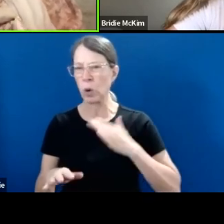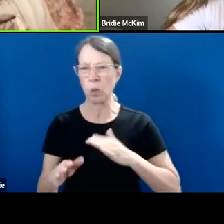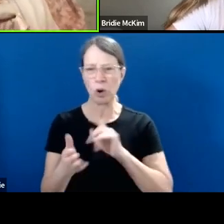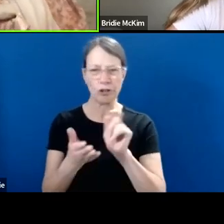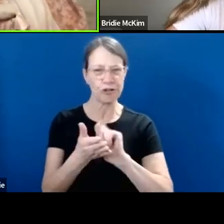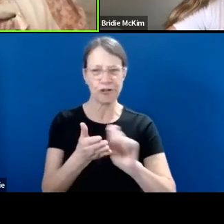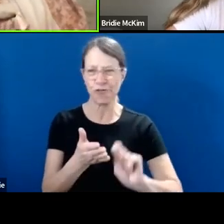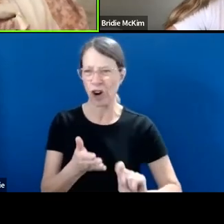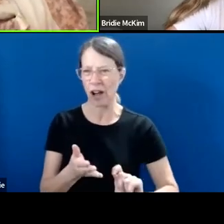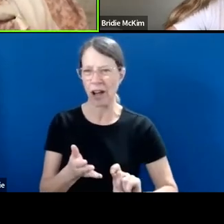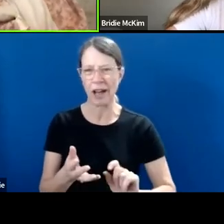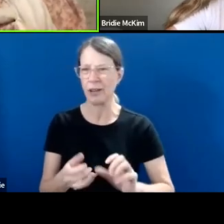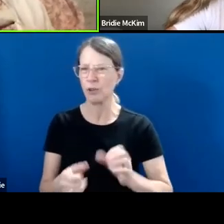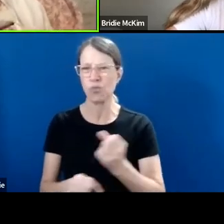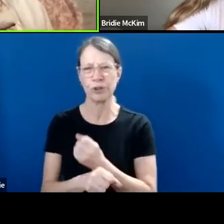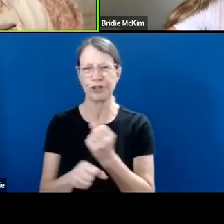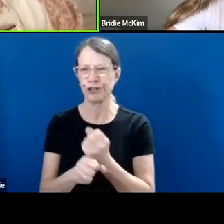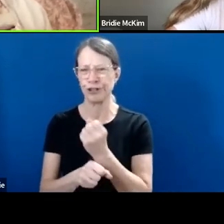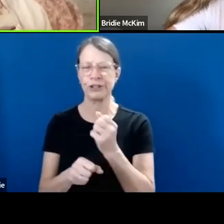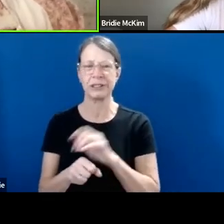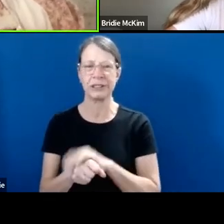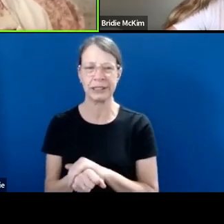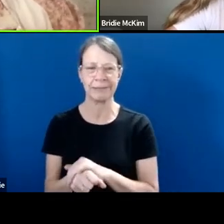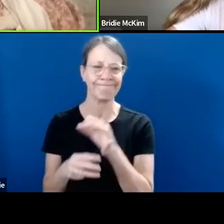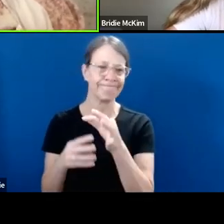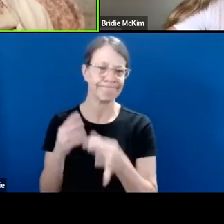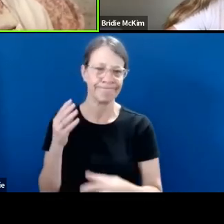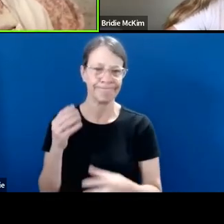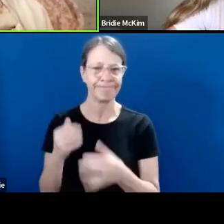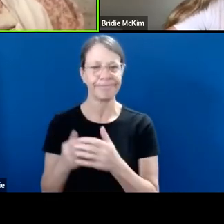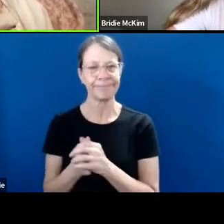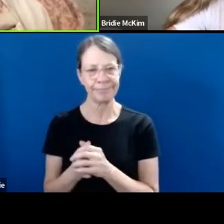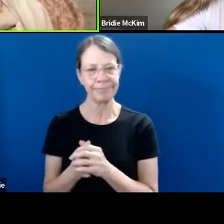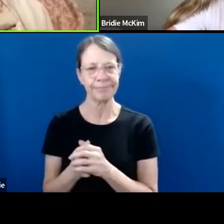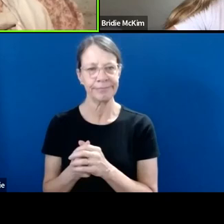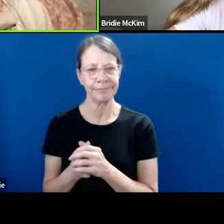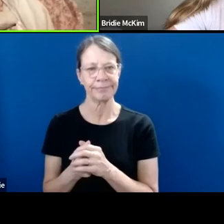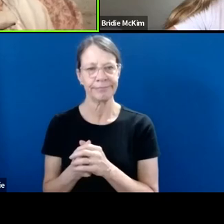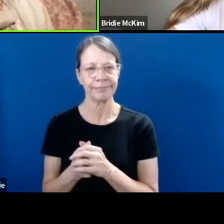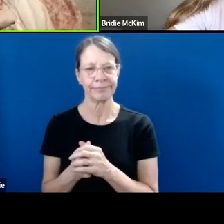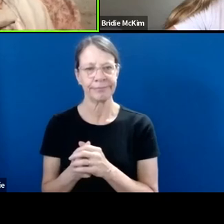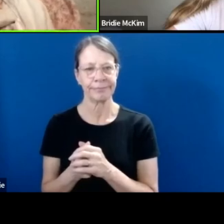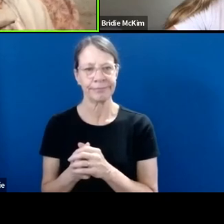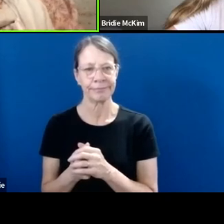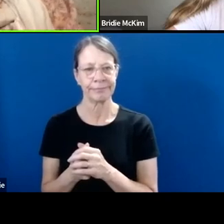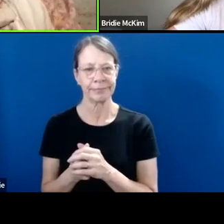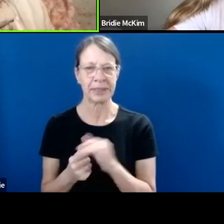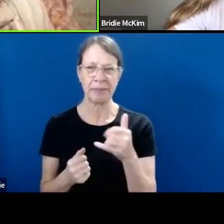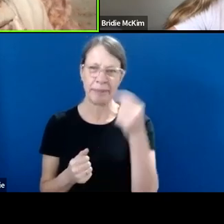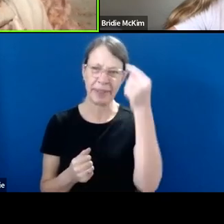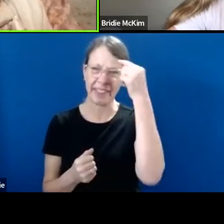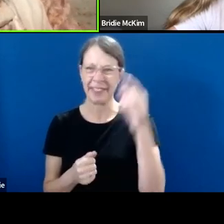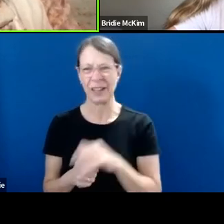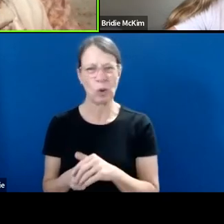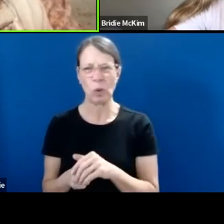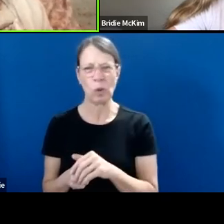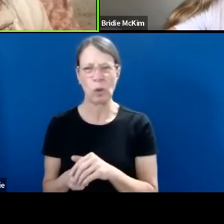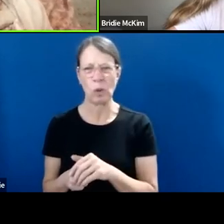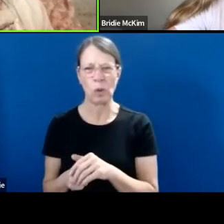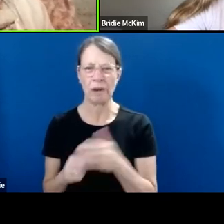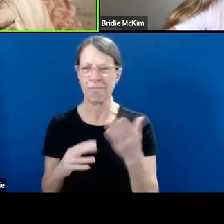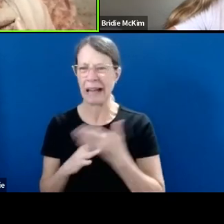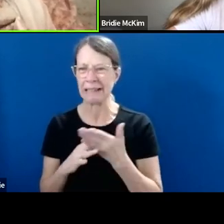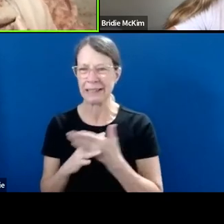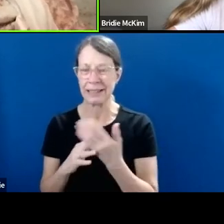that, and they think that, you know, the industry isn't accessible to them,